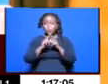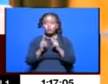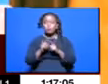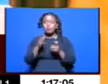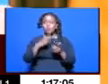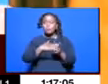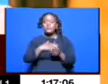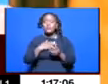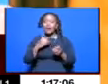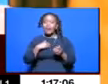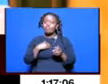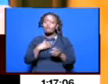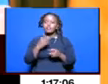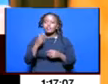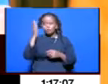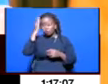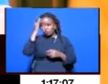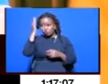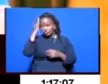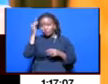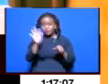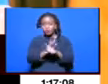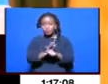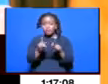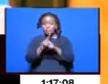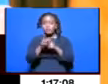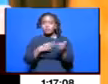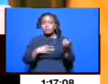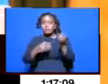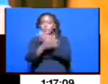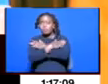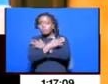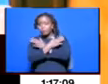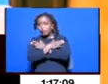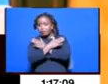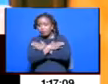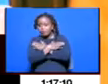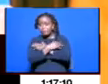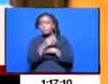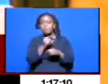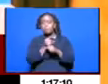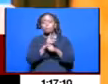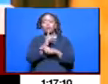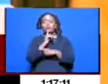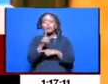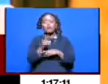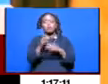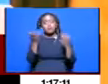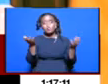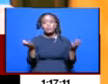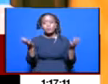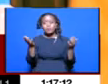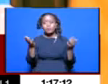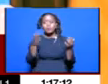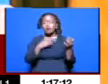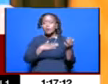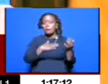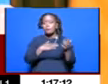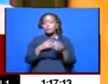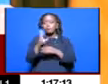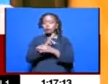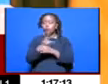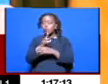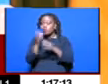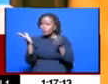compelled, just as my colleagues have been, to go into an exegesis of what